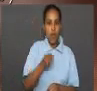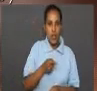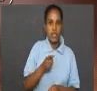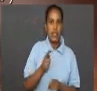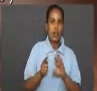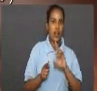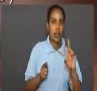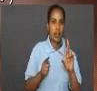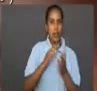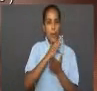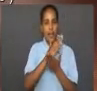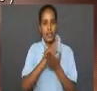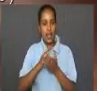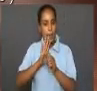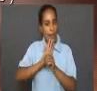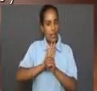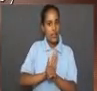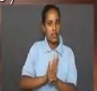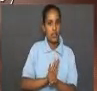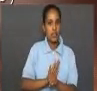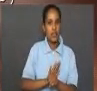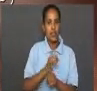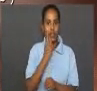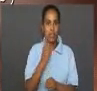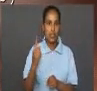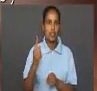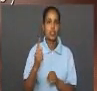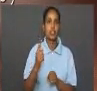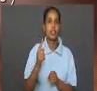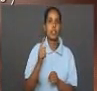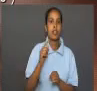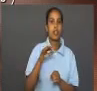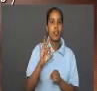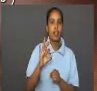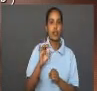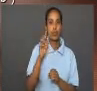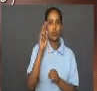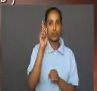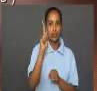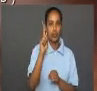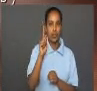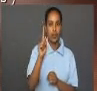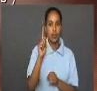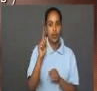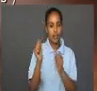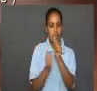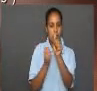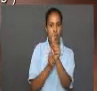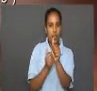reactant's partial pressures, each raised to the power of its